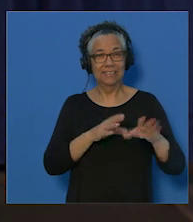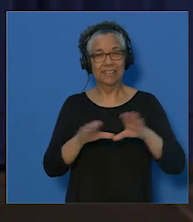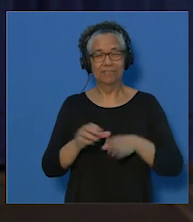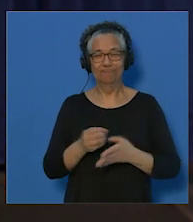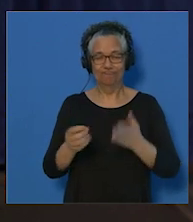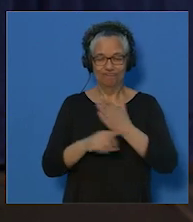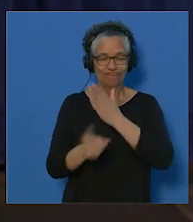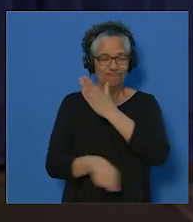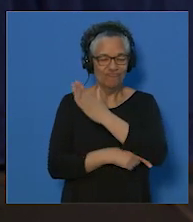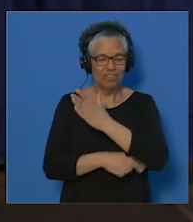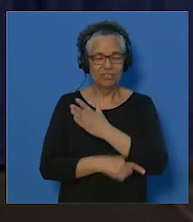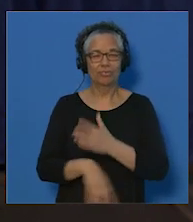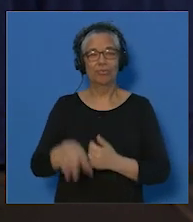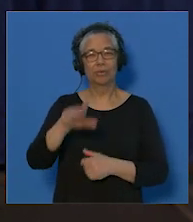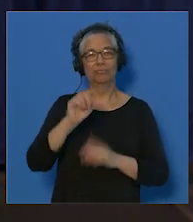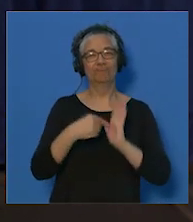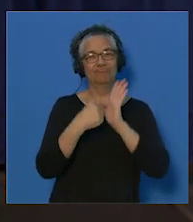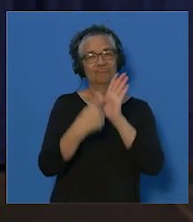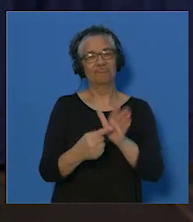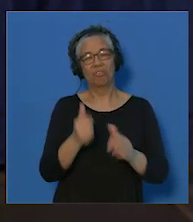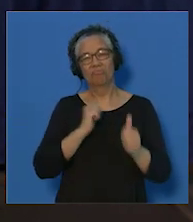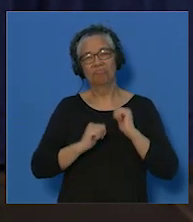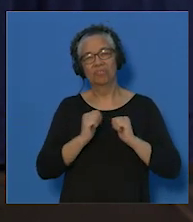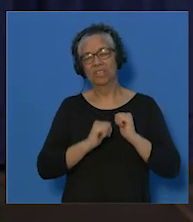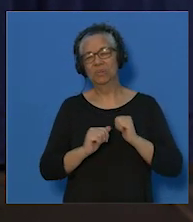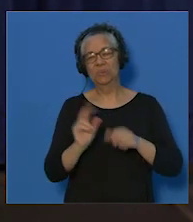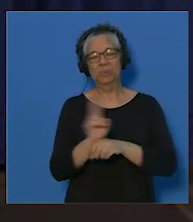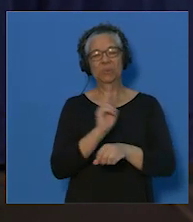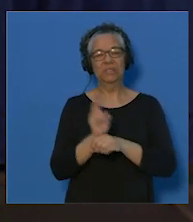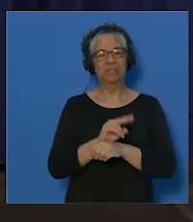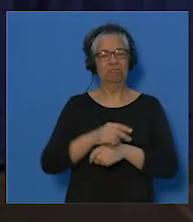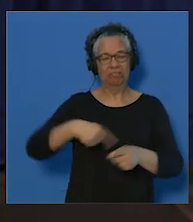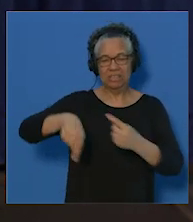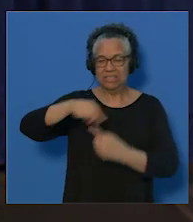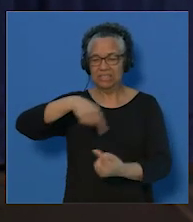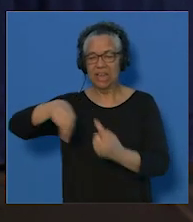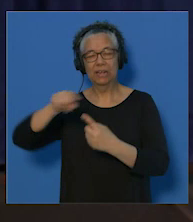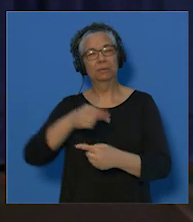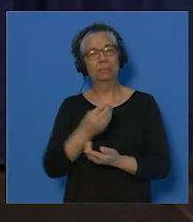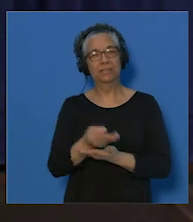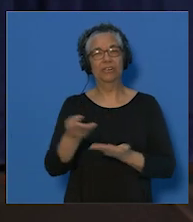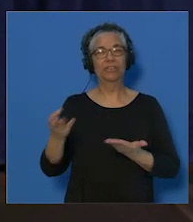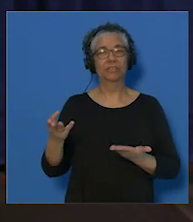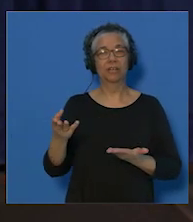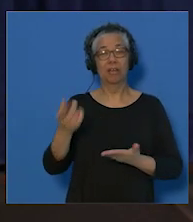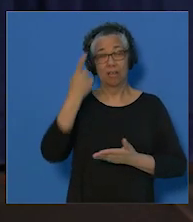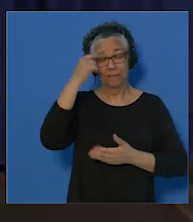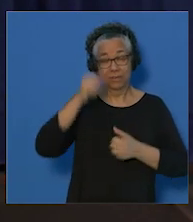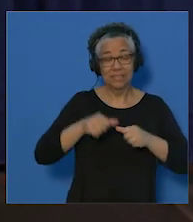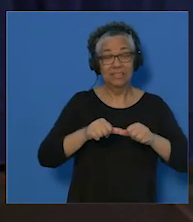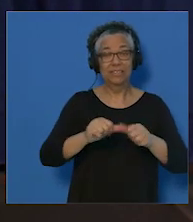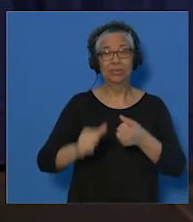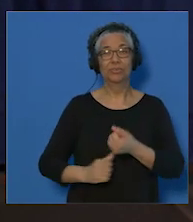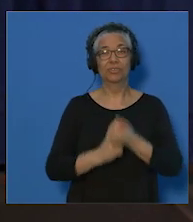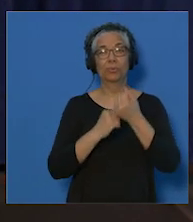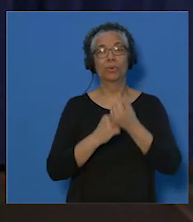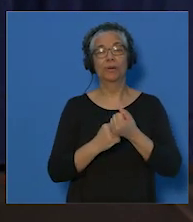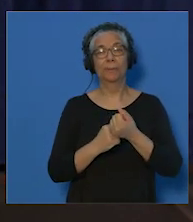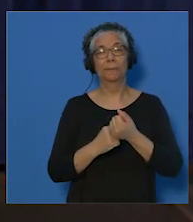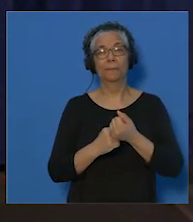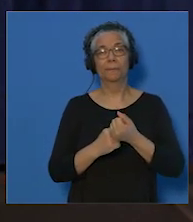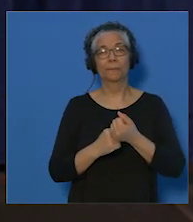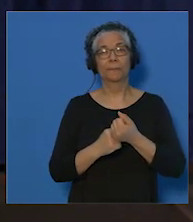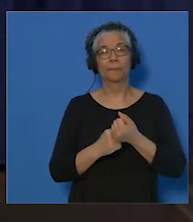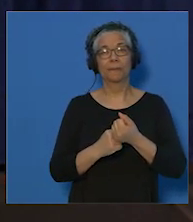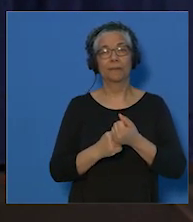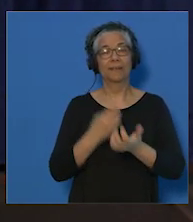trashathon show using completely recyclable materials. To continue unparalleled support for students, counseling